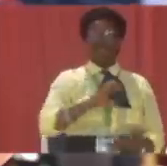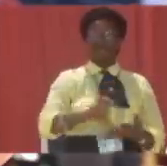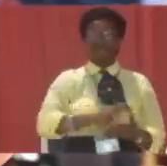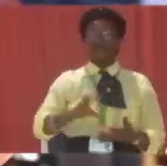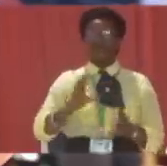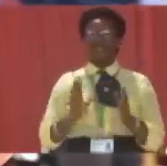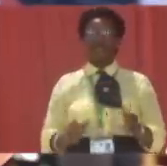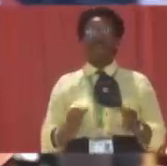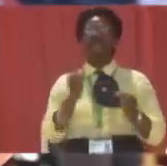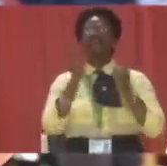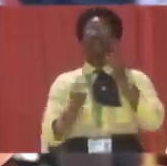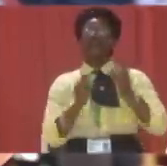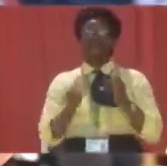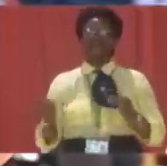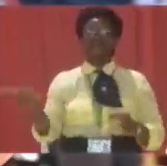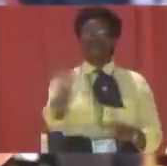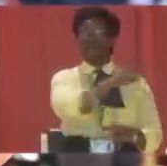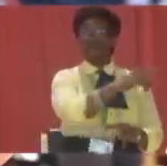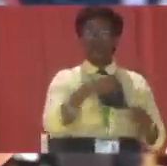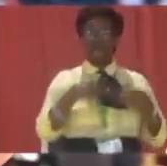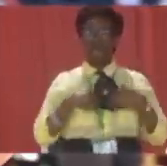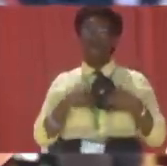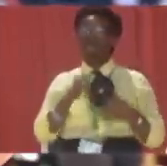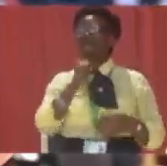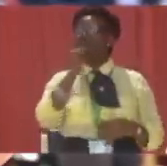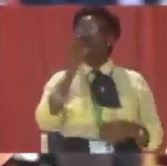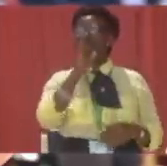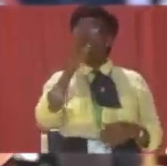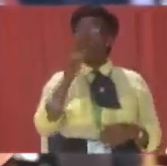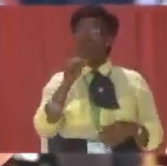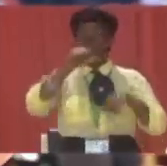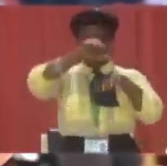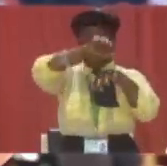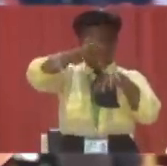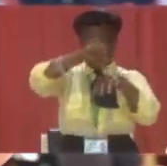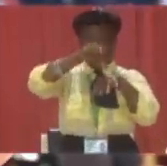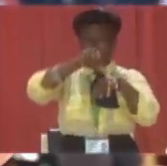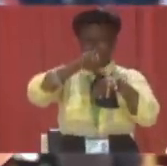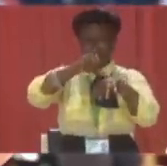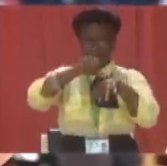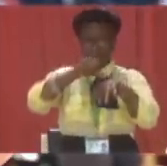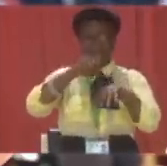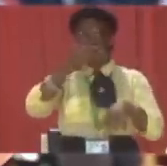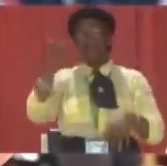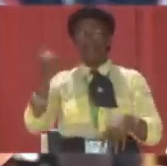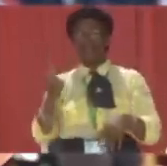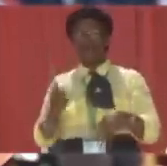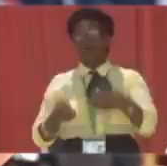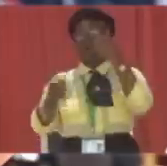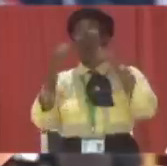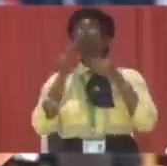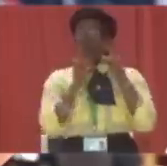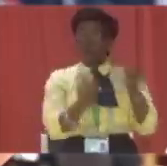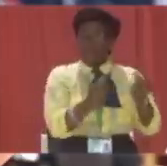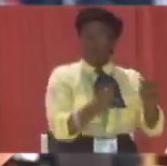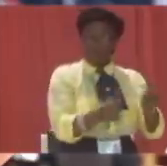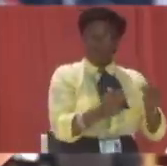If you have not been anointed, you better hurry forward now because we are about to